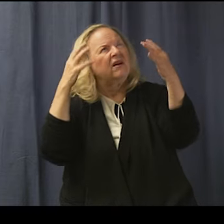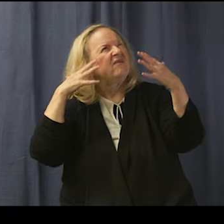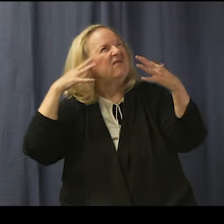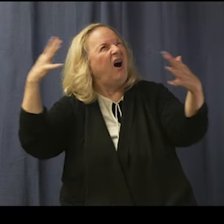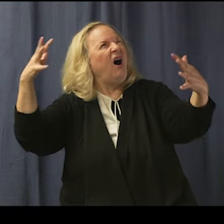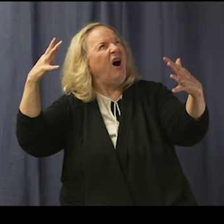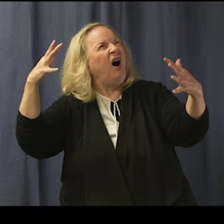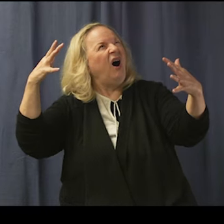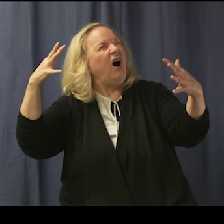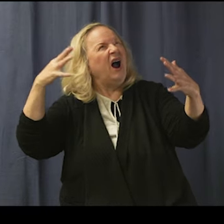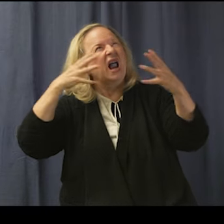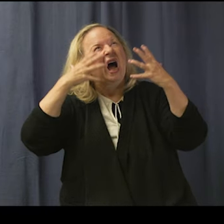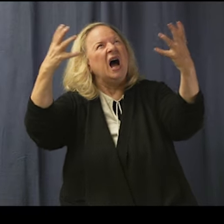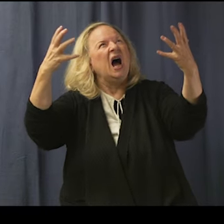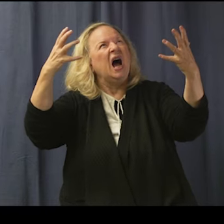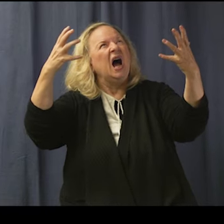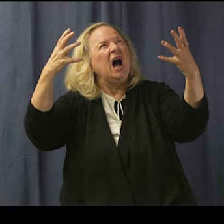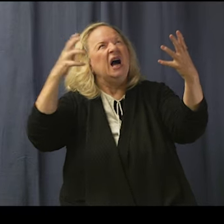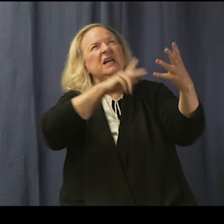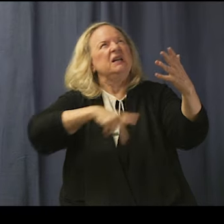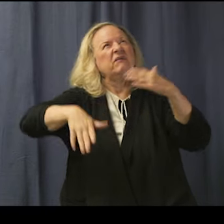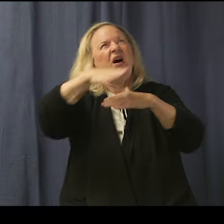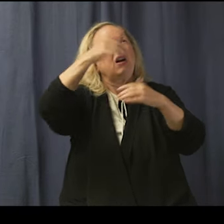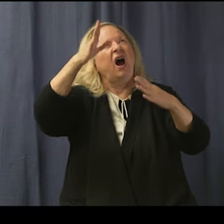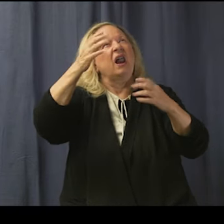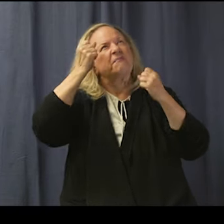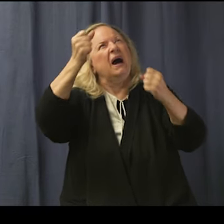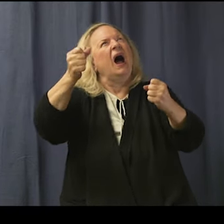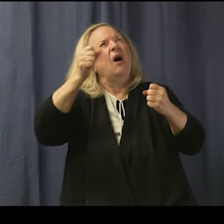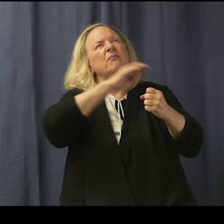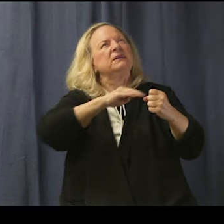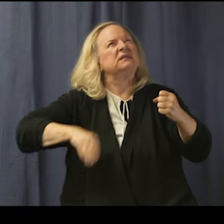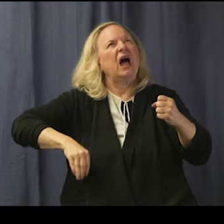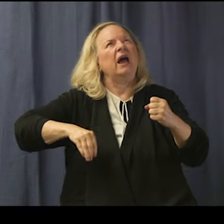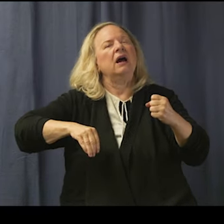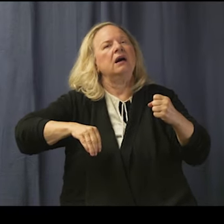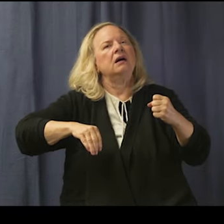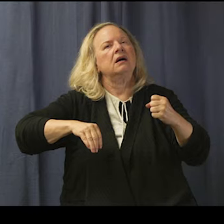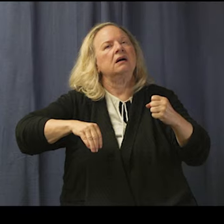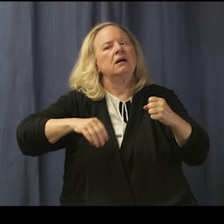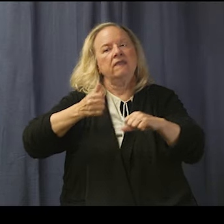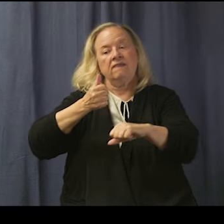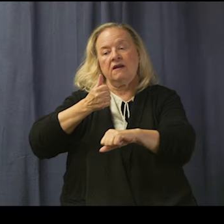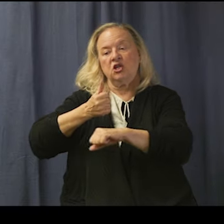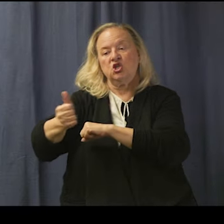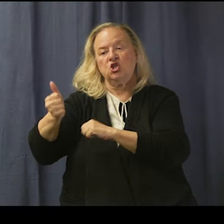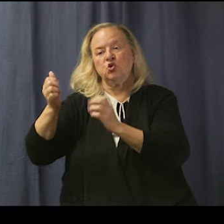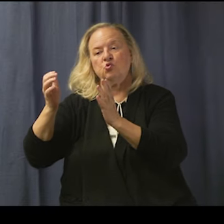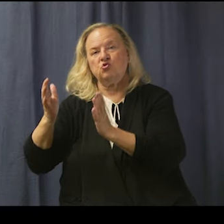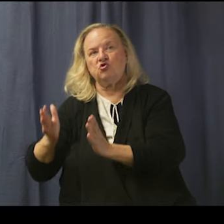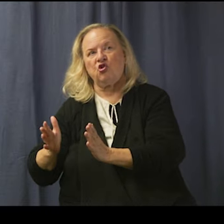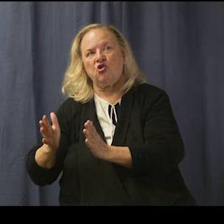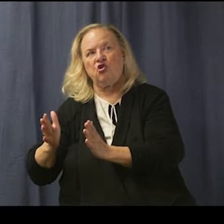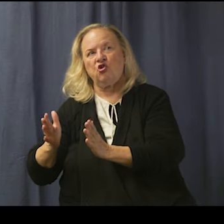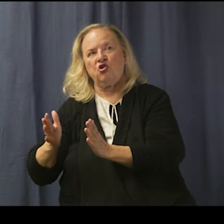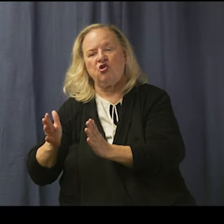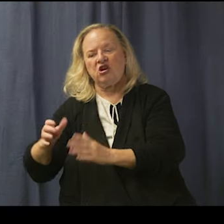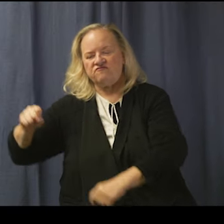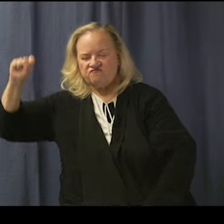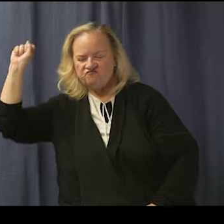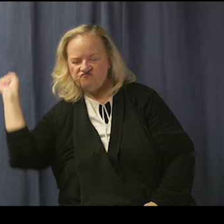come salvation and strength in the kingdom of our God and the power of his Messiah. The accuser of our brethren is